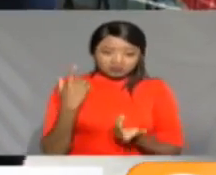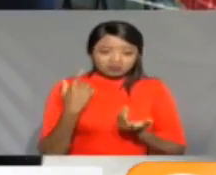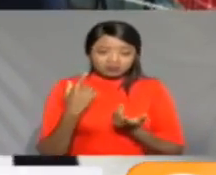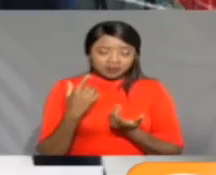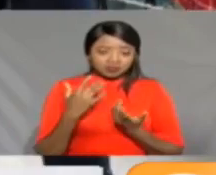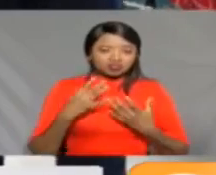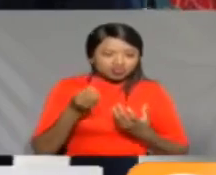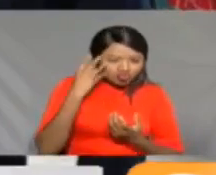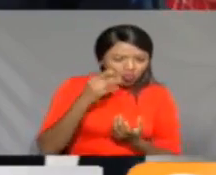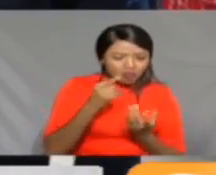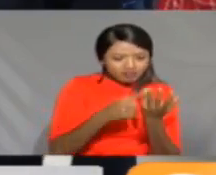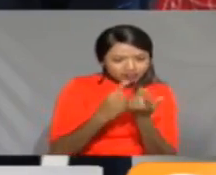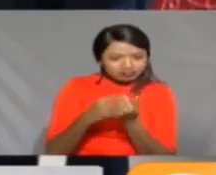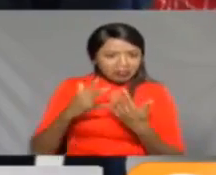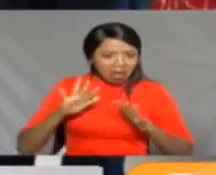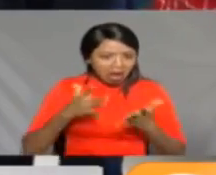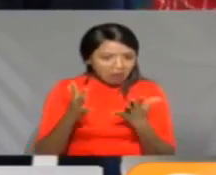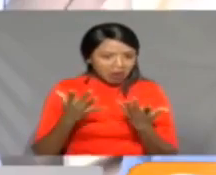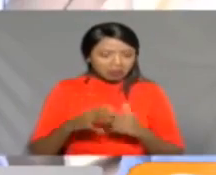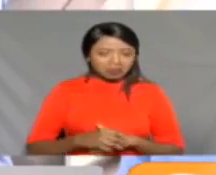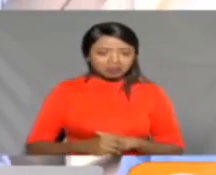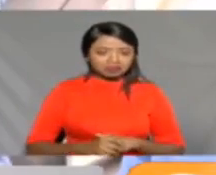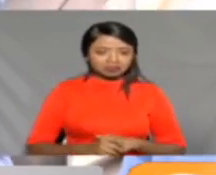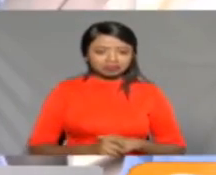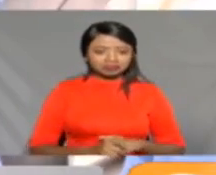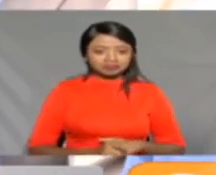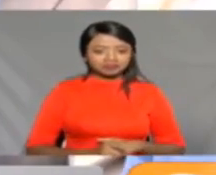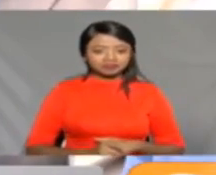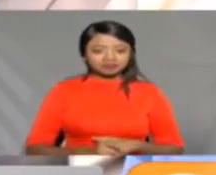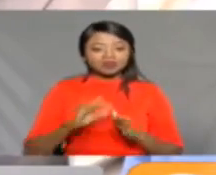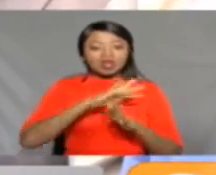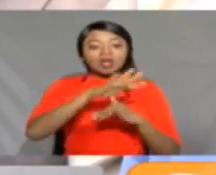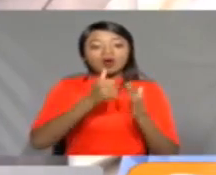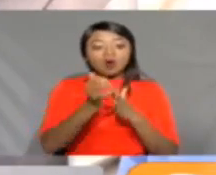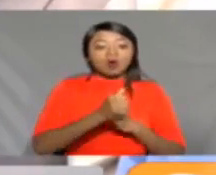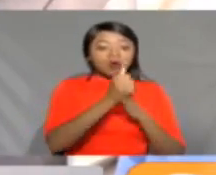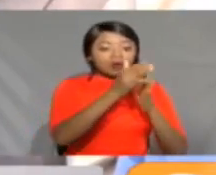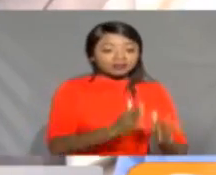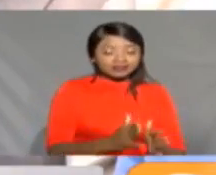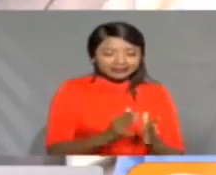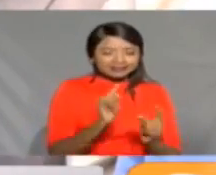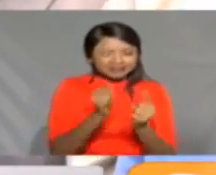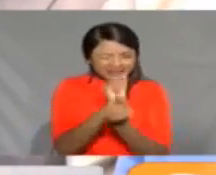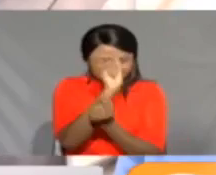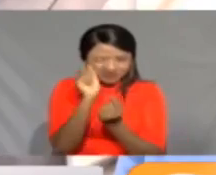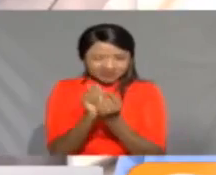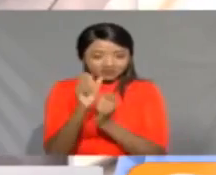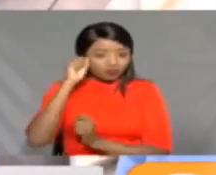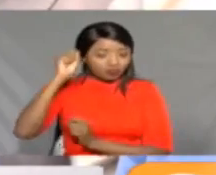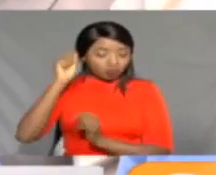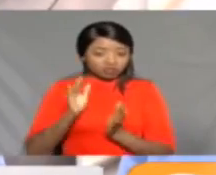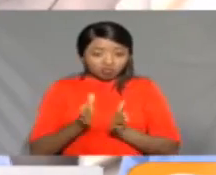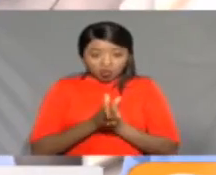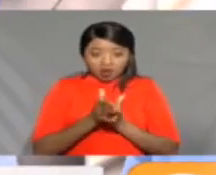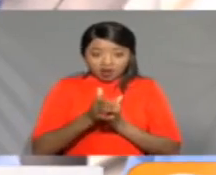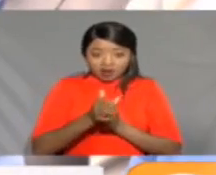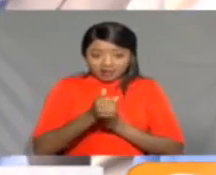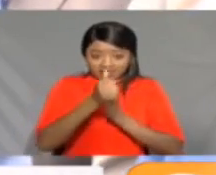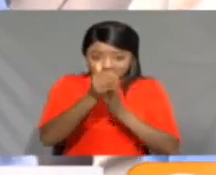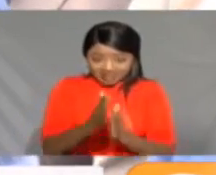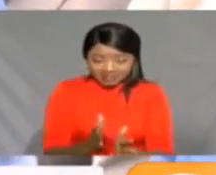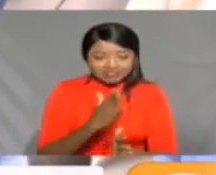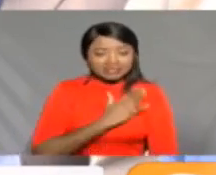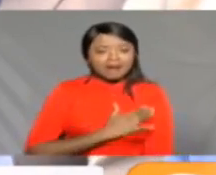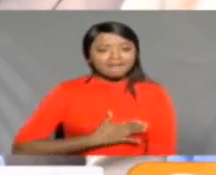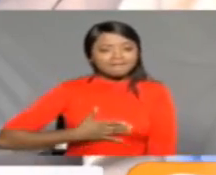purposes of tilting the political scales. All leaders of all forms, but particularly our political leaders, to take